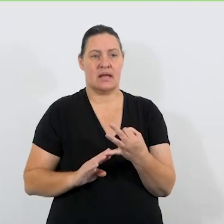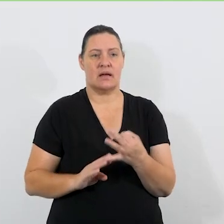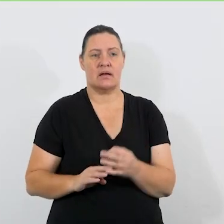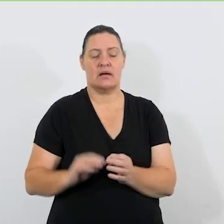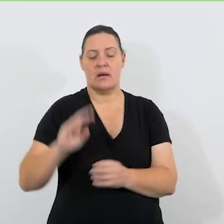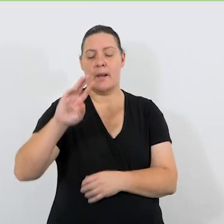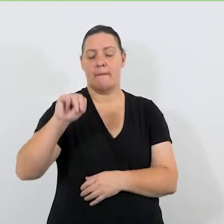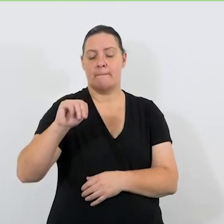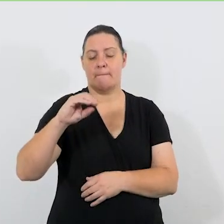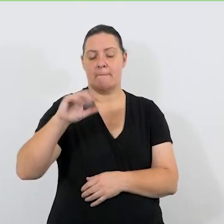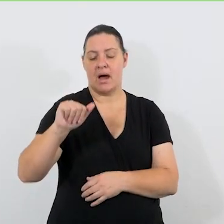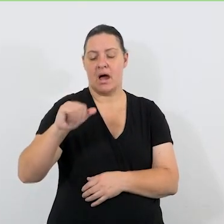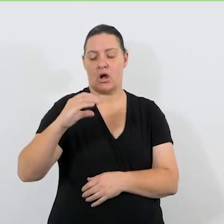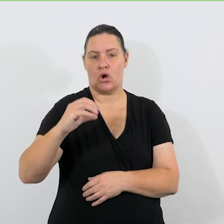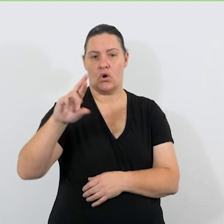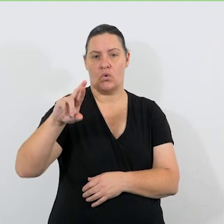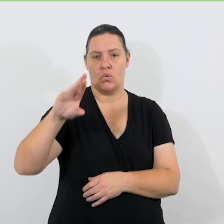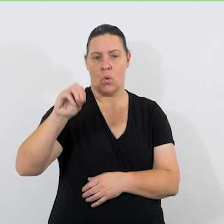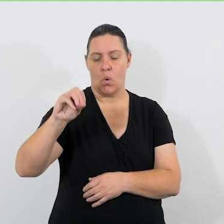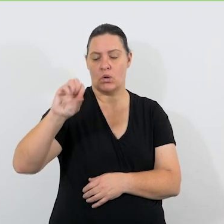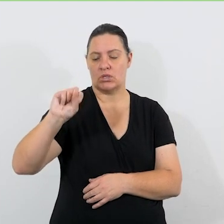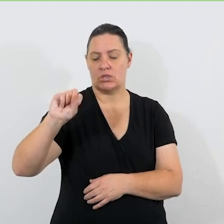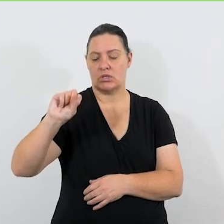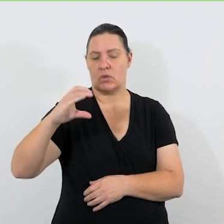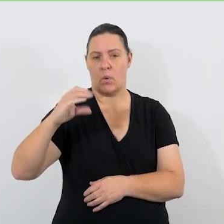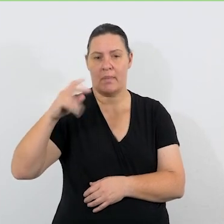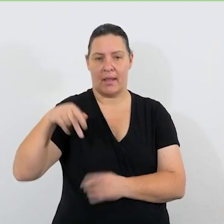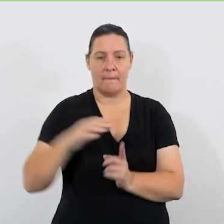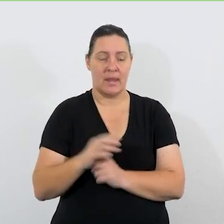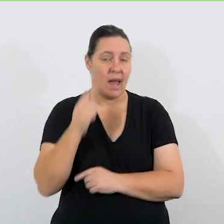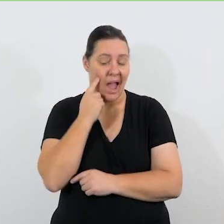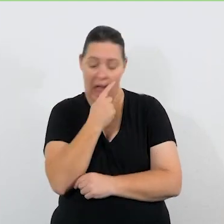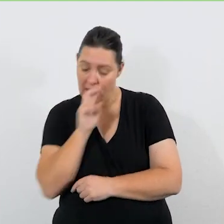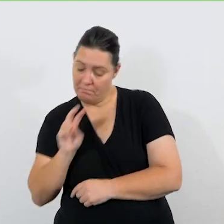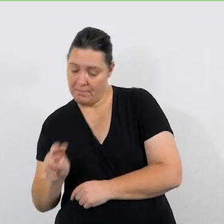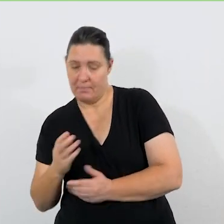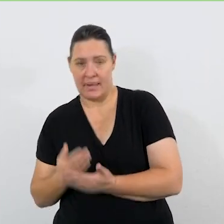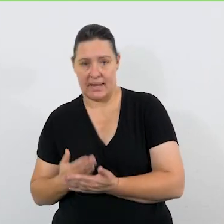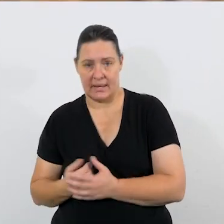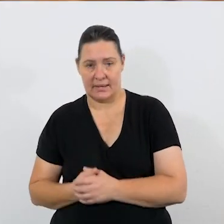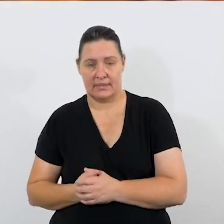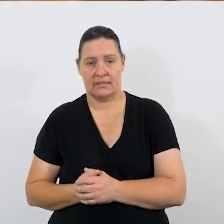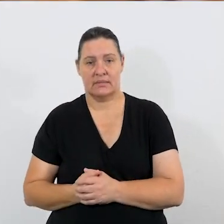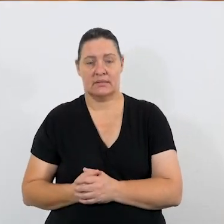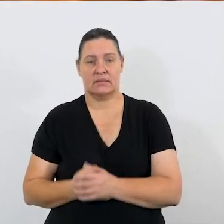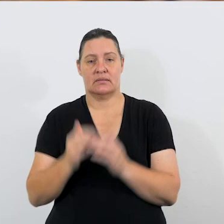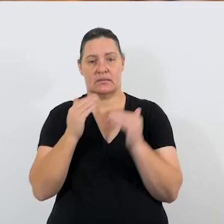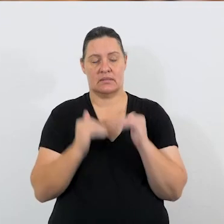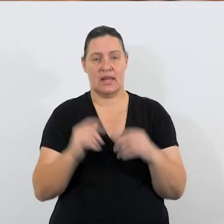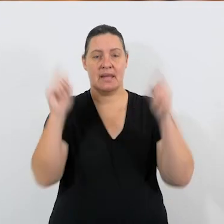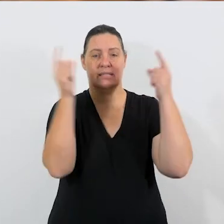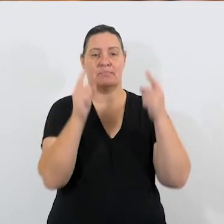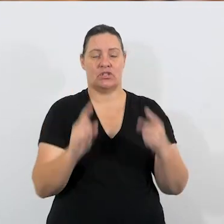one is macroscopic. Macroscopic means large enough to be seen with the naked eye. The next term